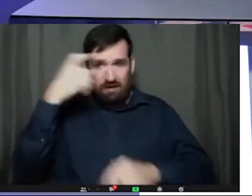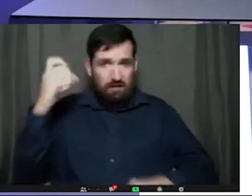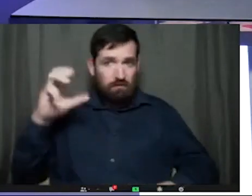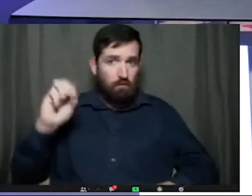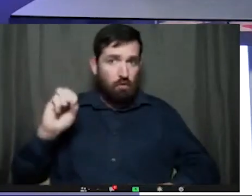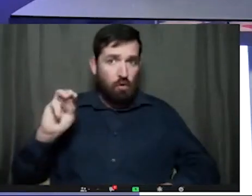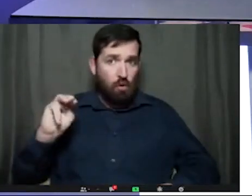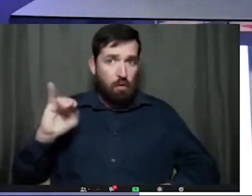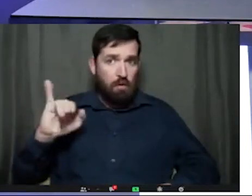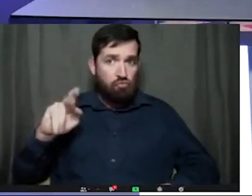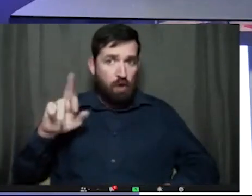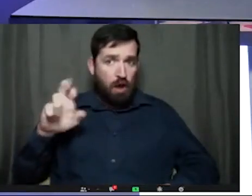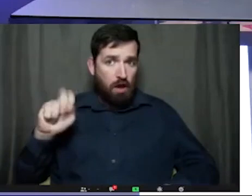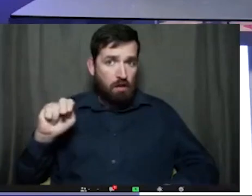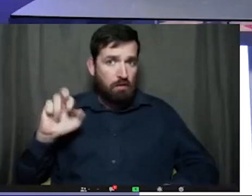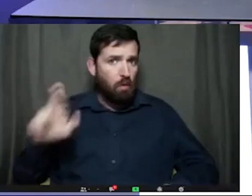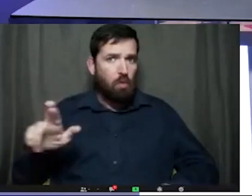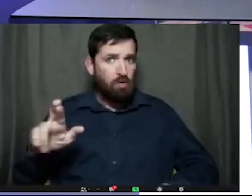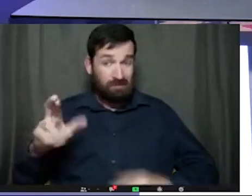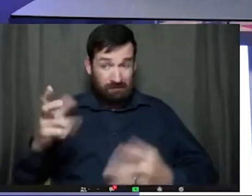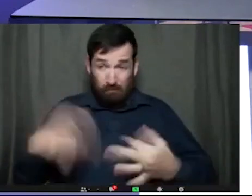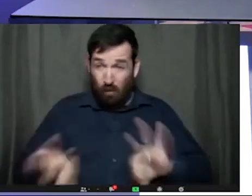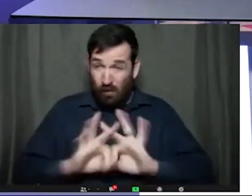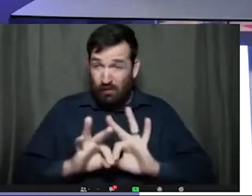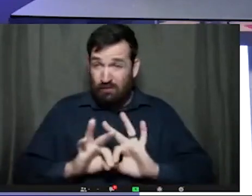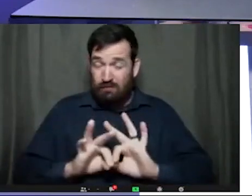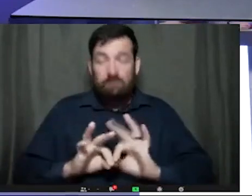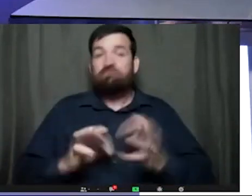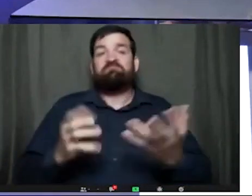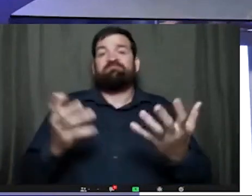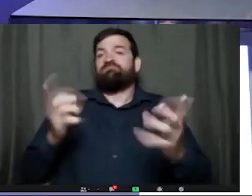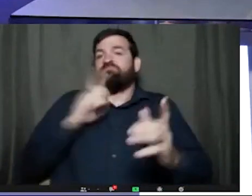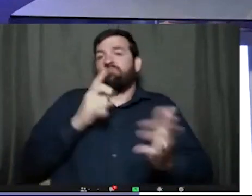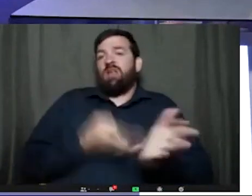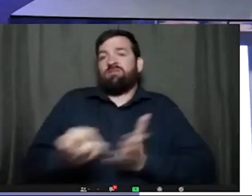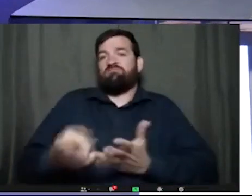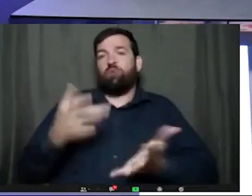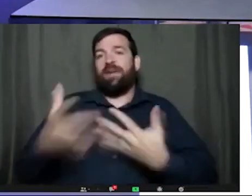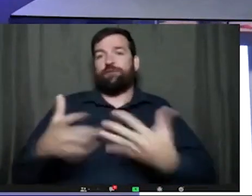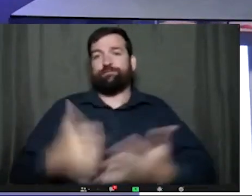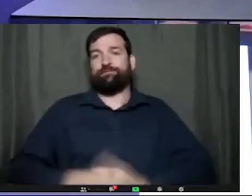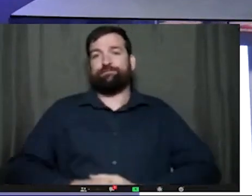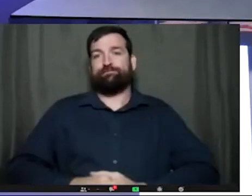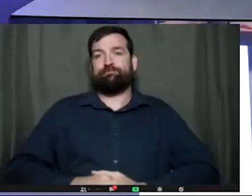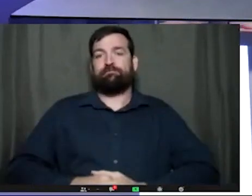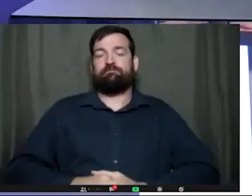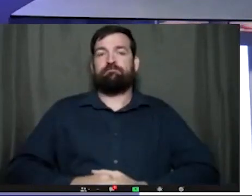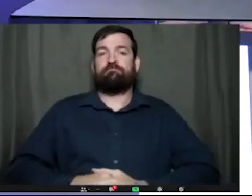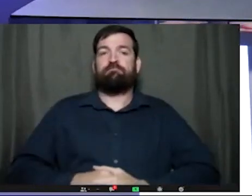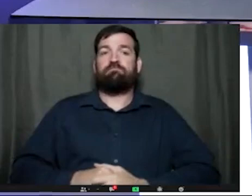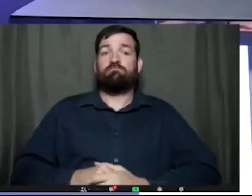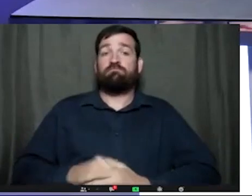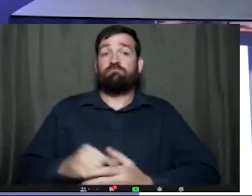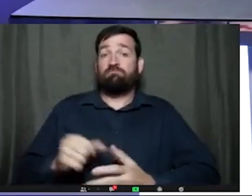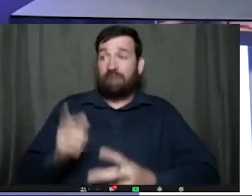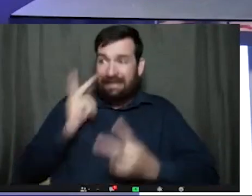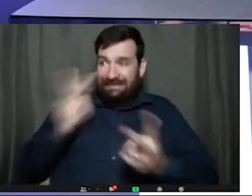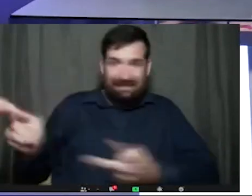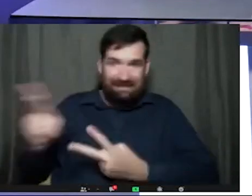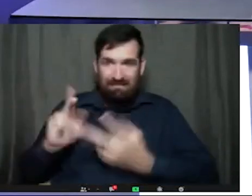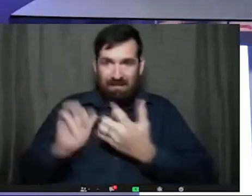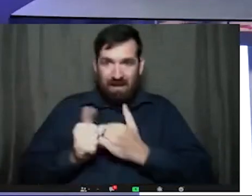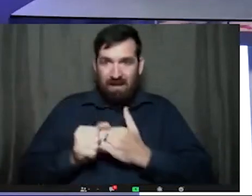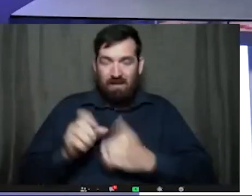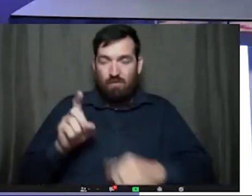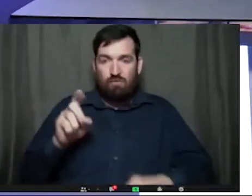that? And does that matter? In a way, it doesn't matter. You know, I assume when Dr. Hawkinson and his colleagues treat patients, they're not stopping to check